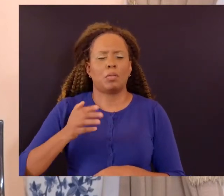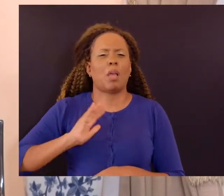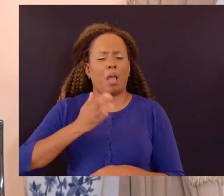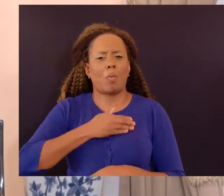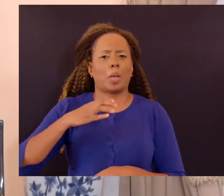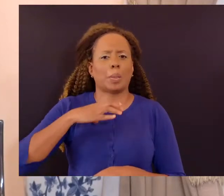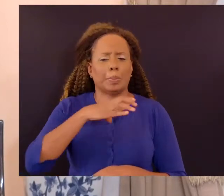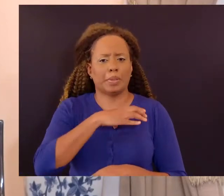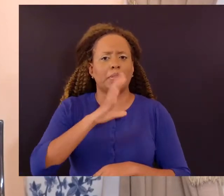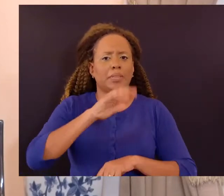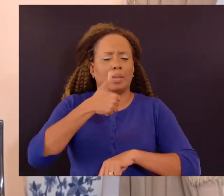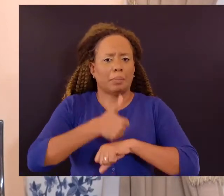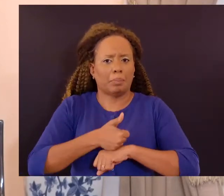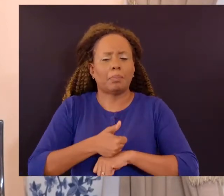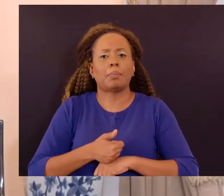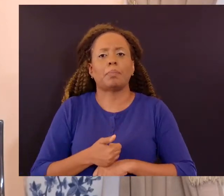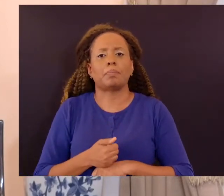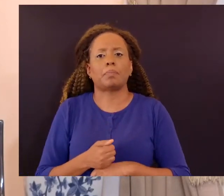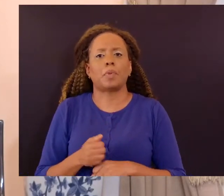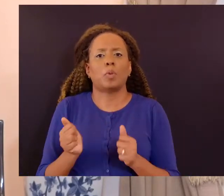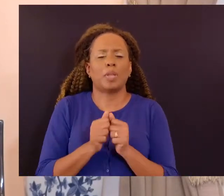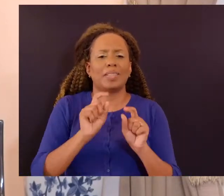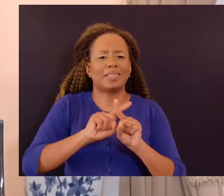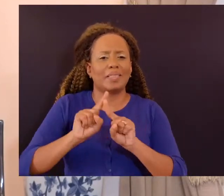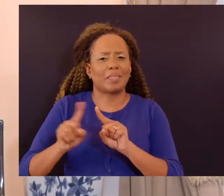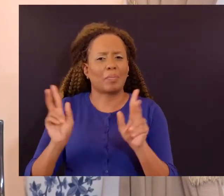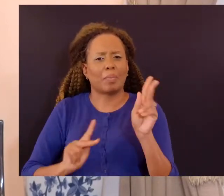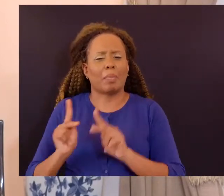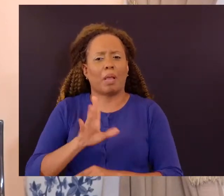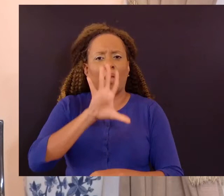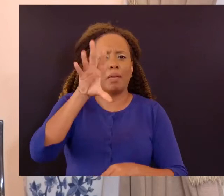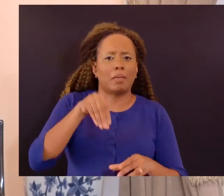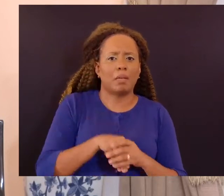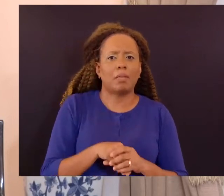Committee that we put in place with a number of educators